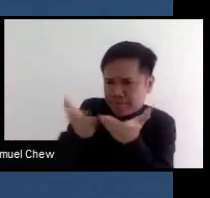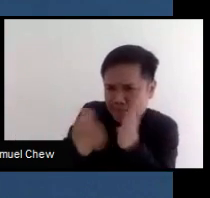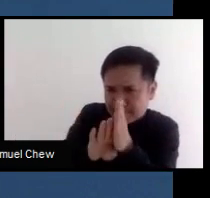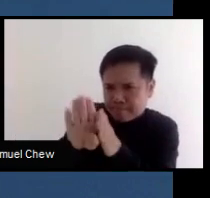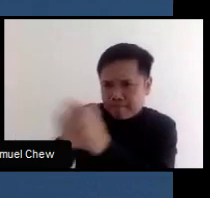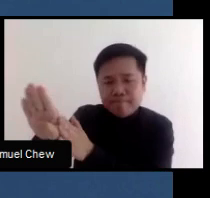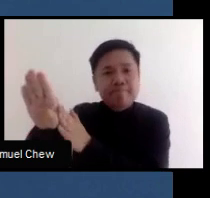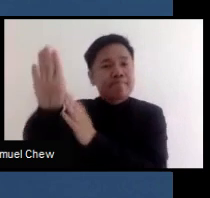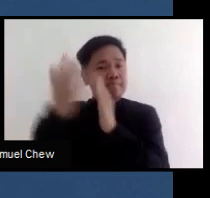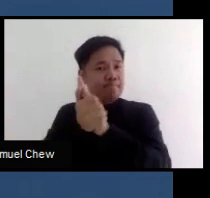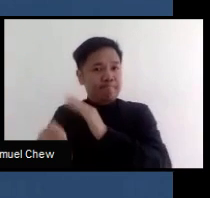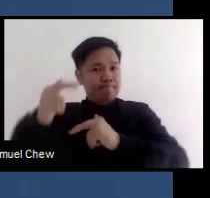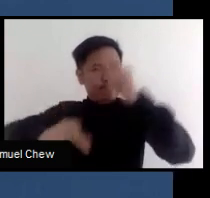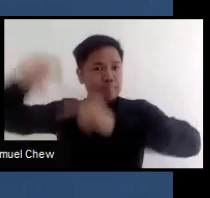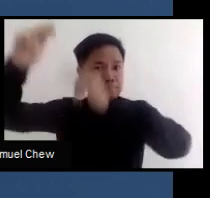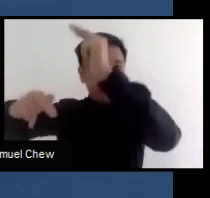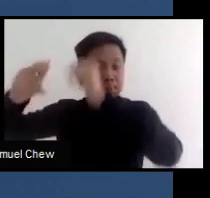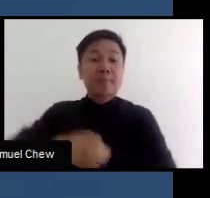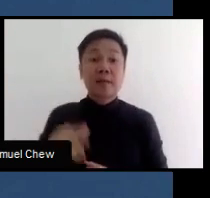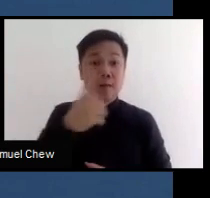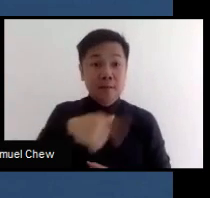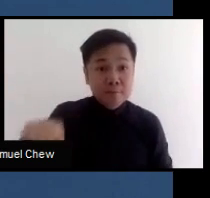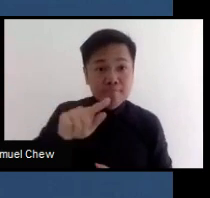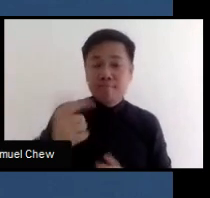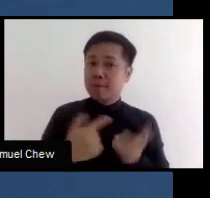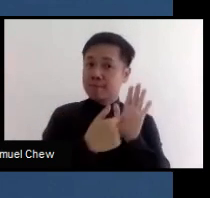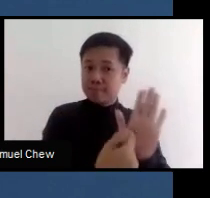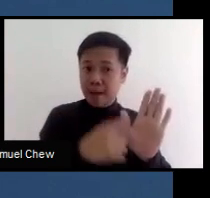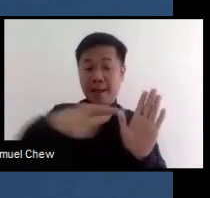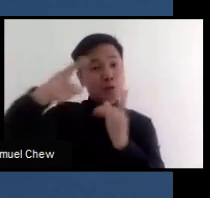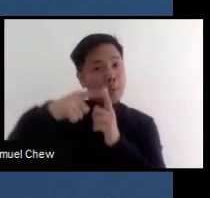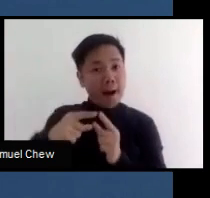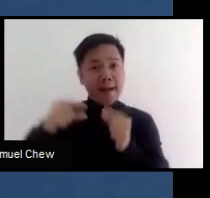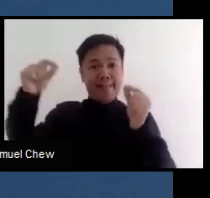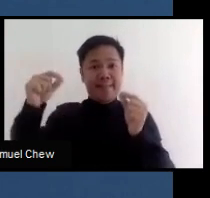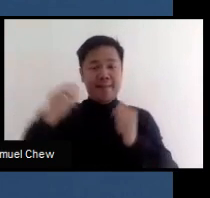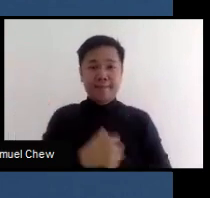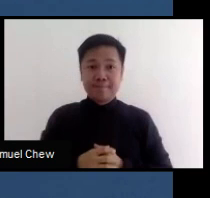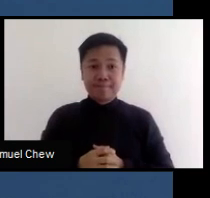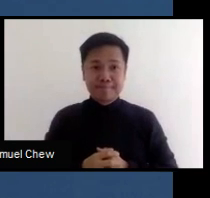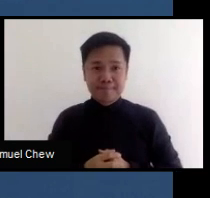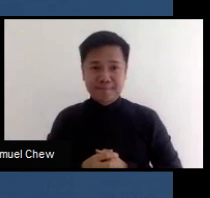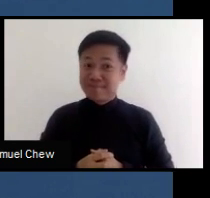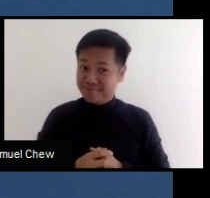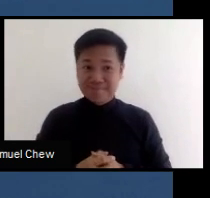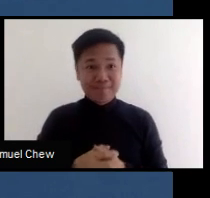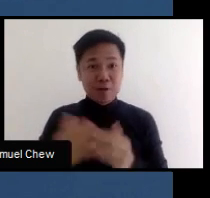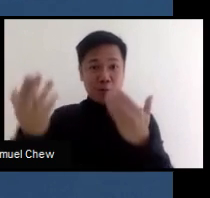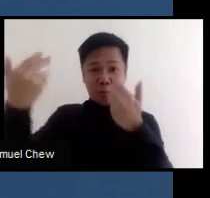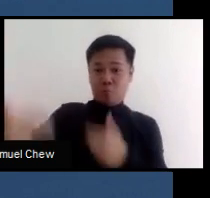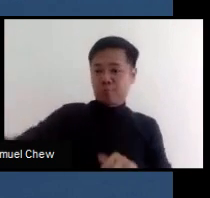I now recognize the distinguished delegation of Japan who will join us on the Kudo